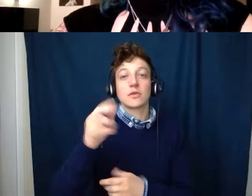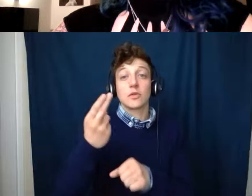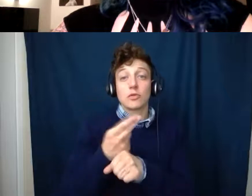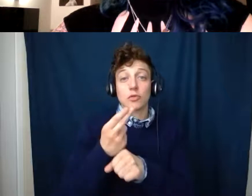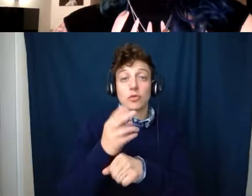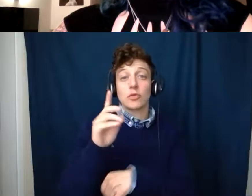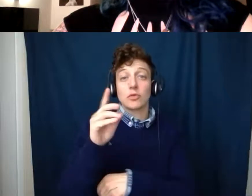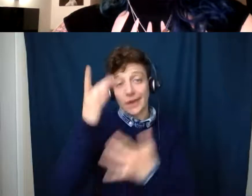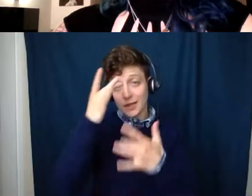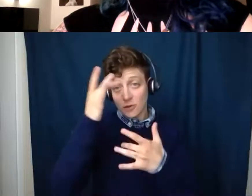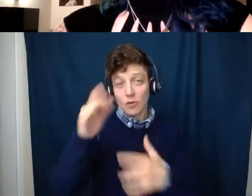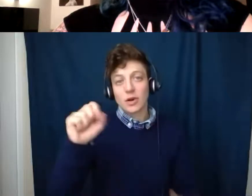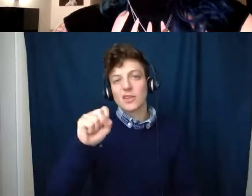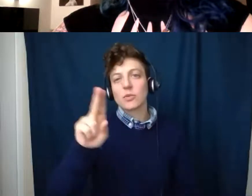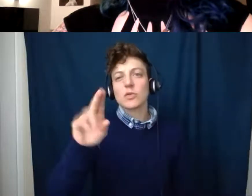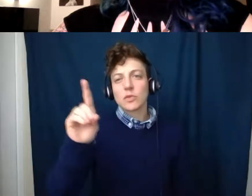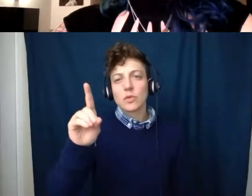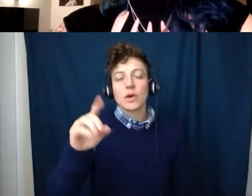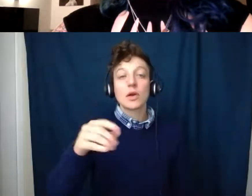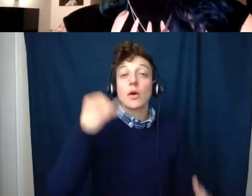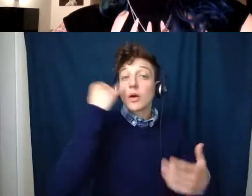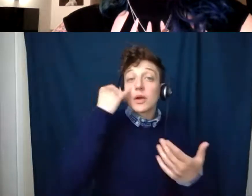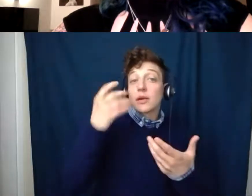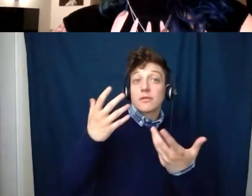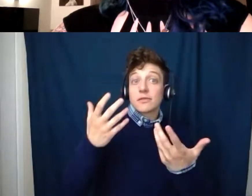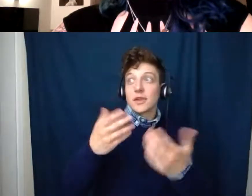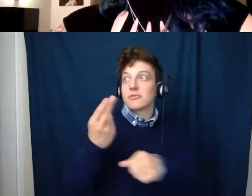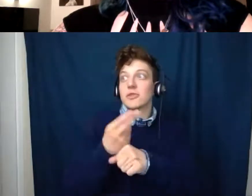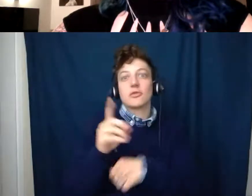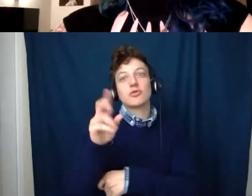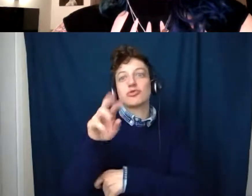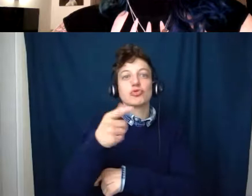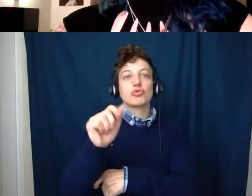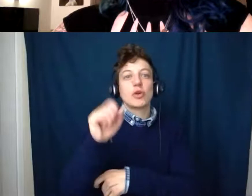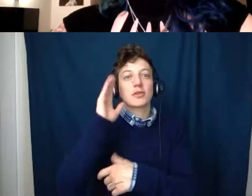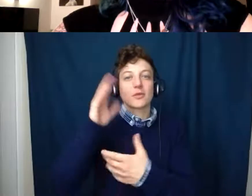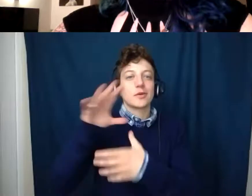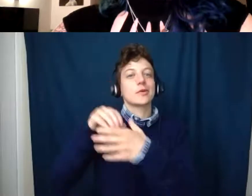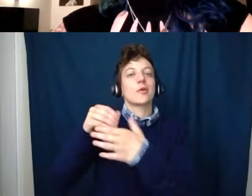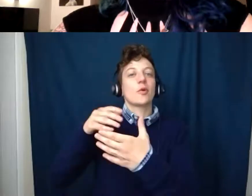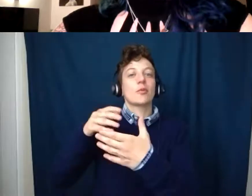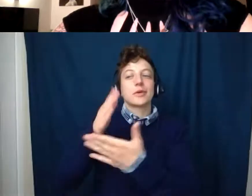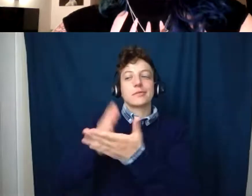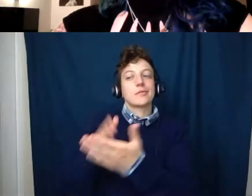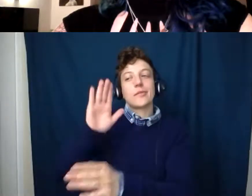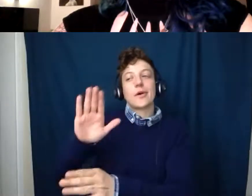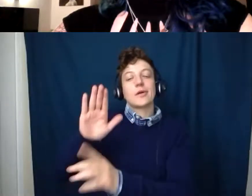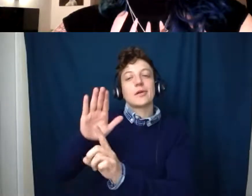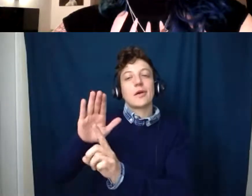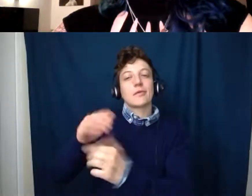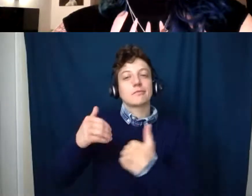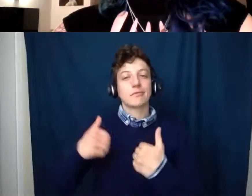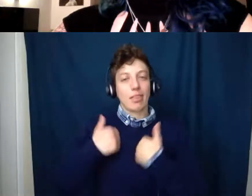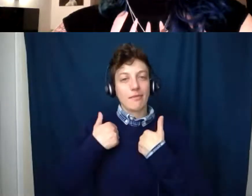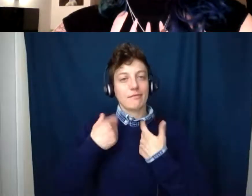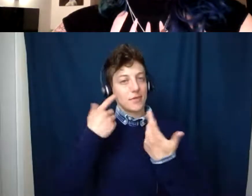and like incorporate that as part of their life. I think there's tons to be learned, among peers. And I think that's a